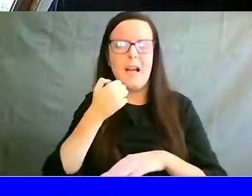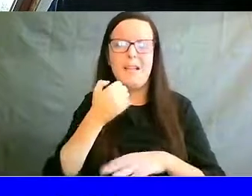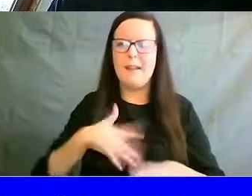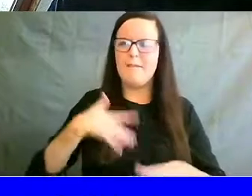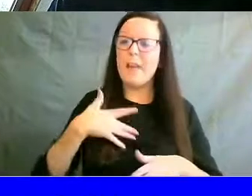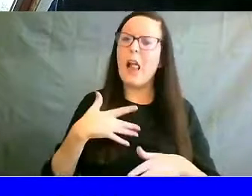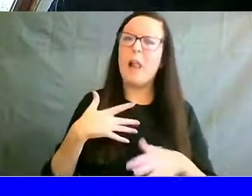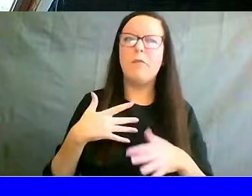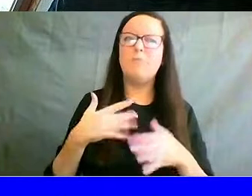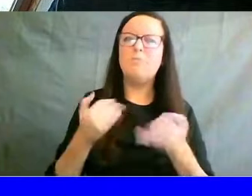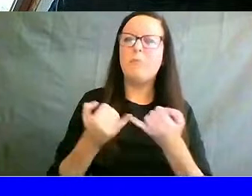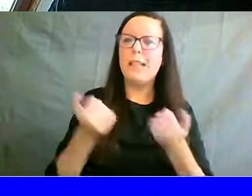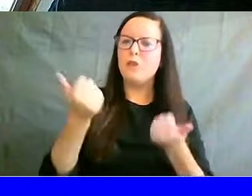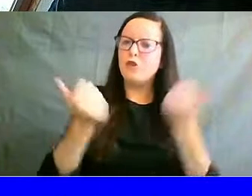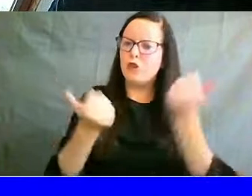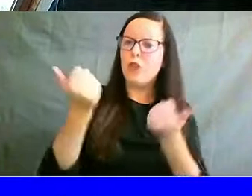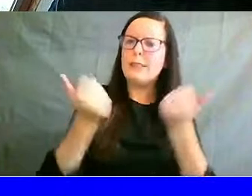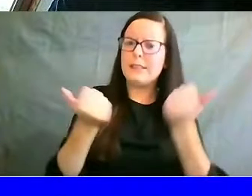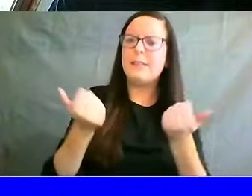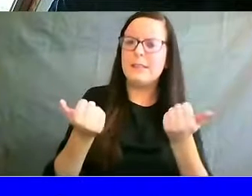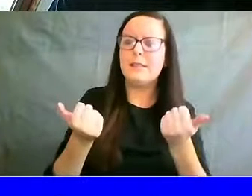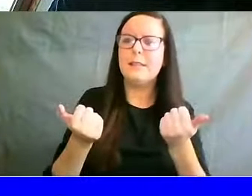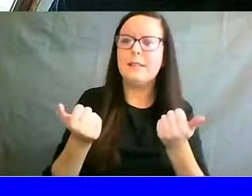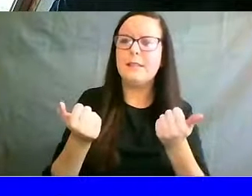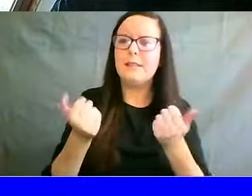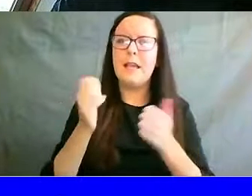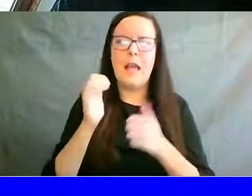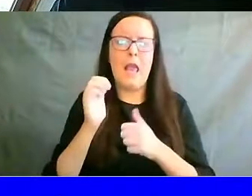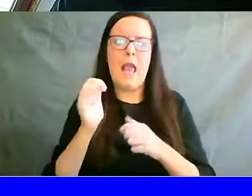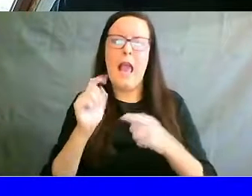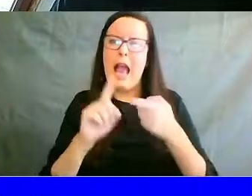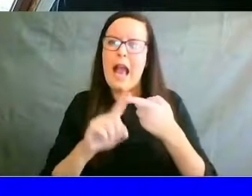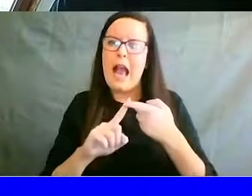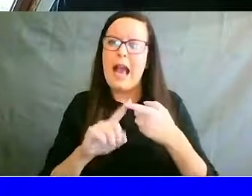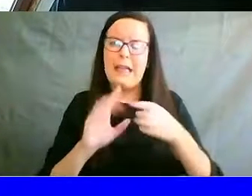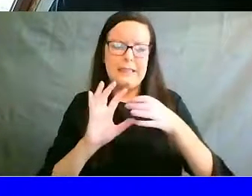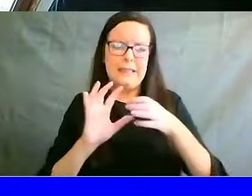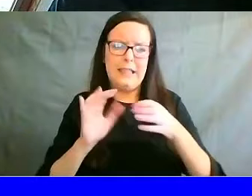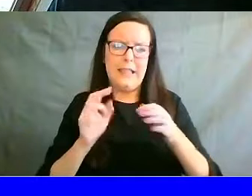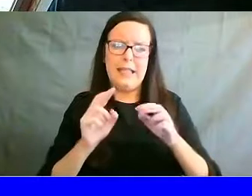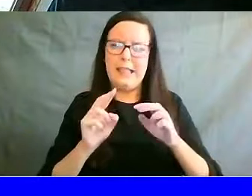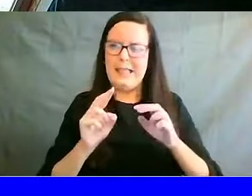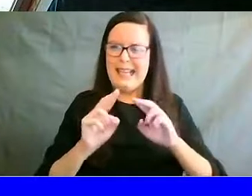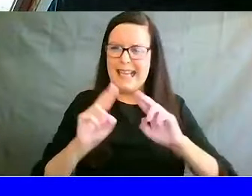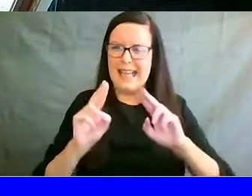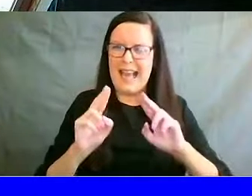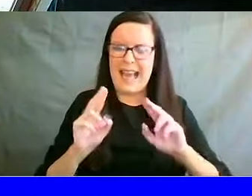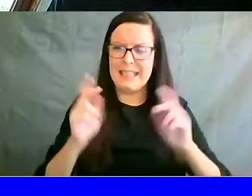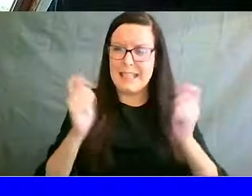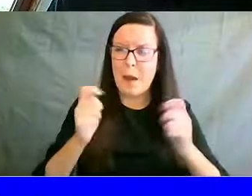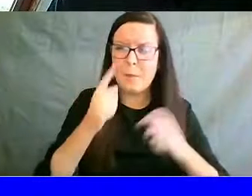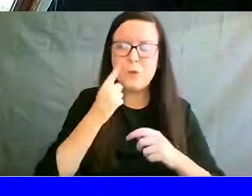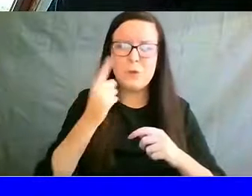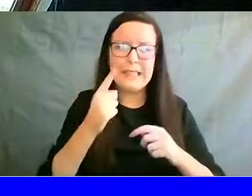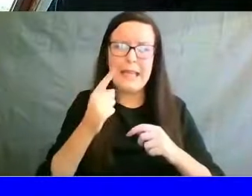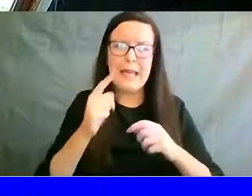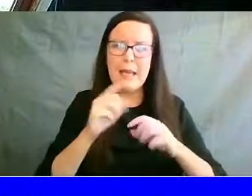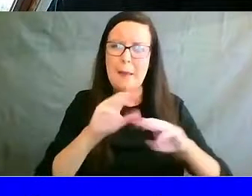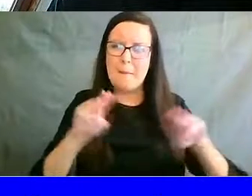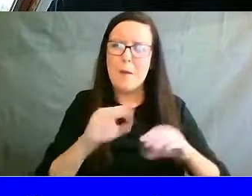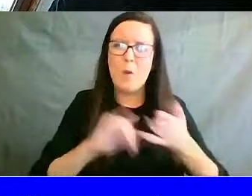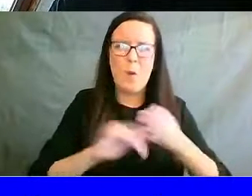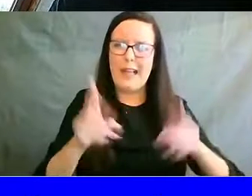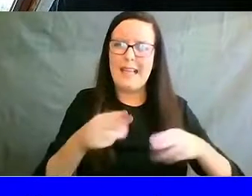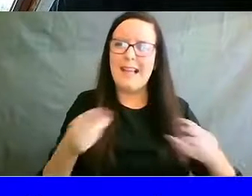victim to see a defendant completely unable to engage in proceedings. And ultimately, of course, it's a much better